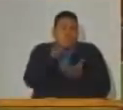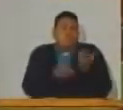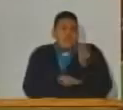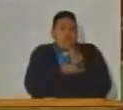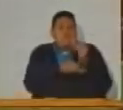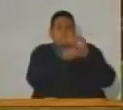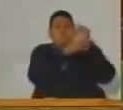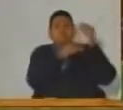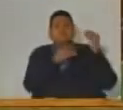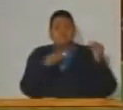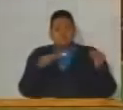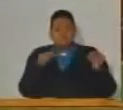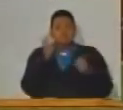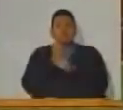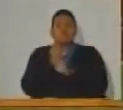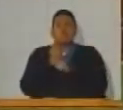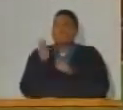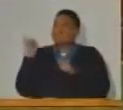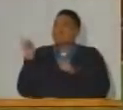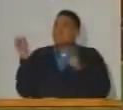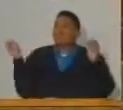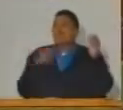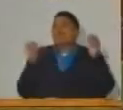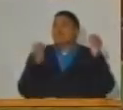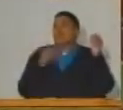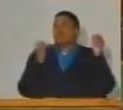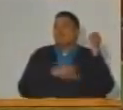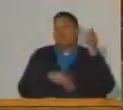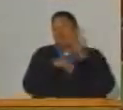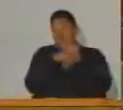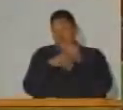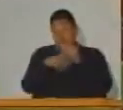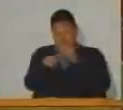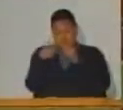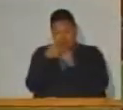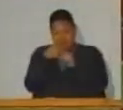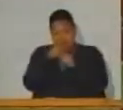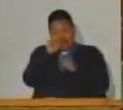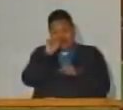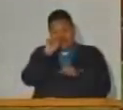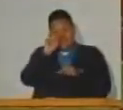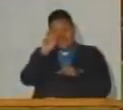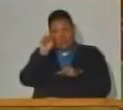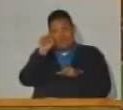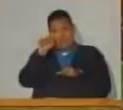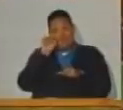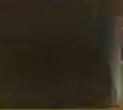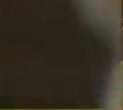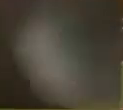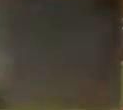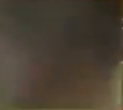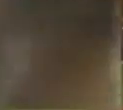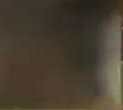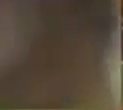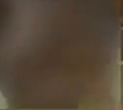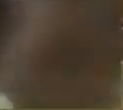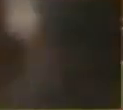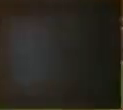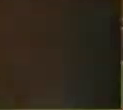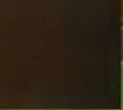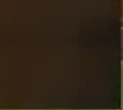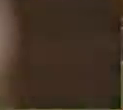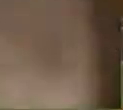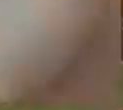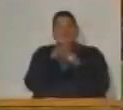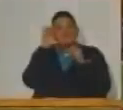additional waste disposal trucks. The NSWMA has also identified four priority areas for